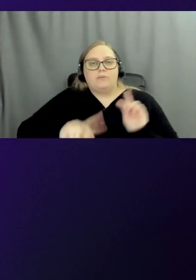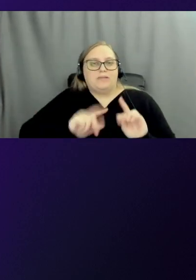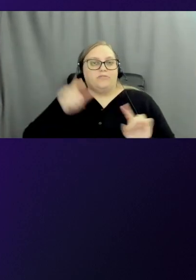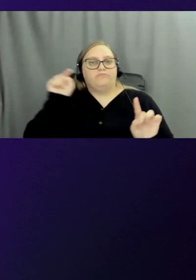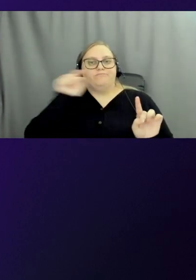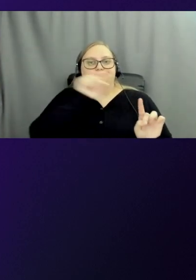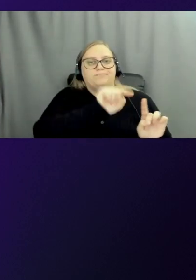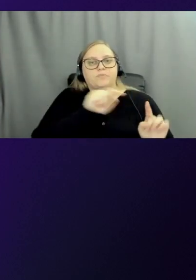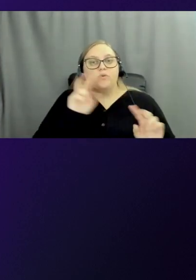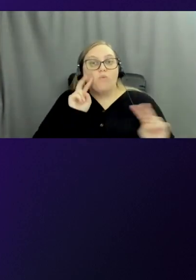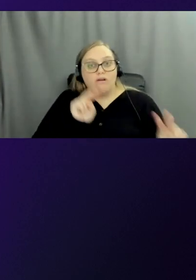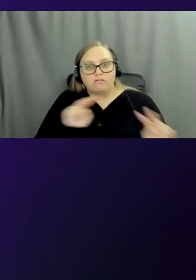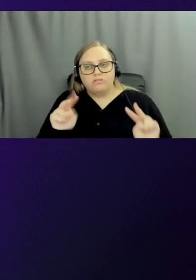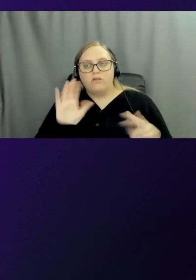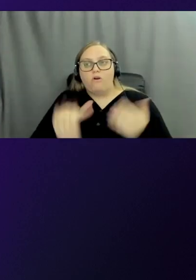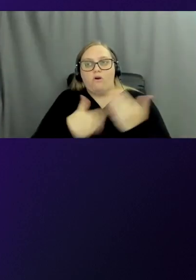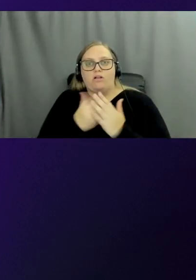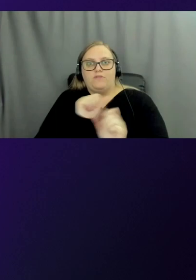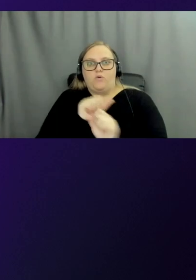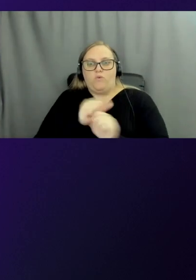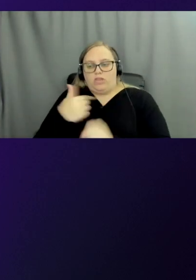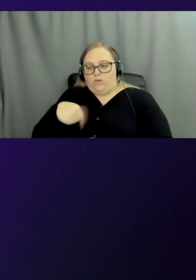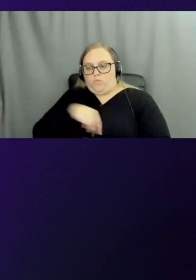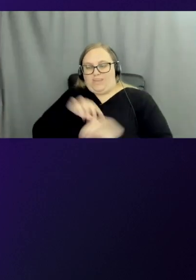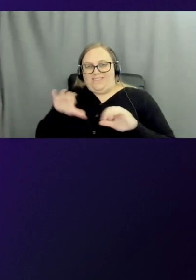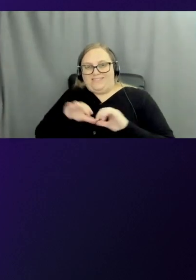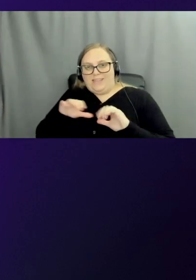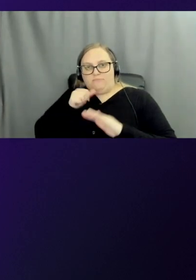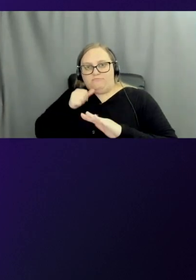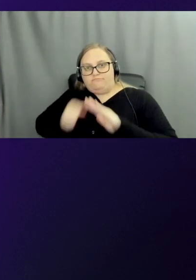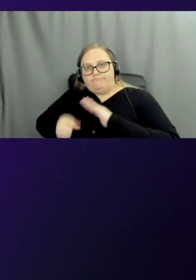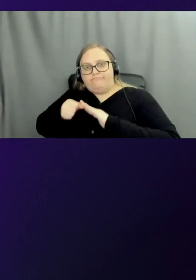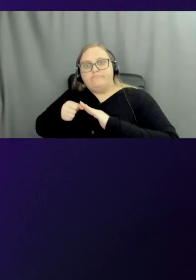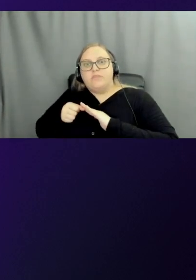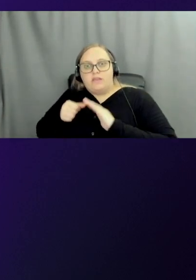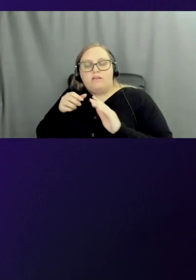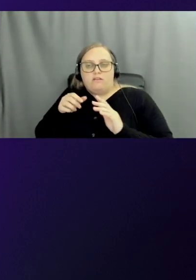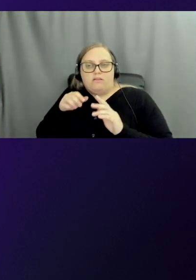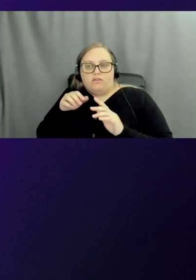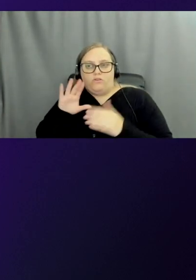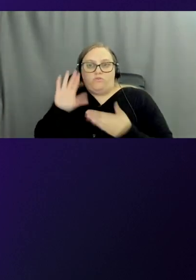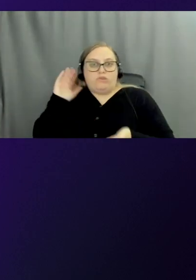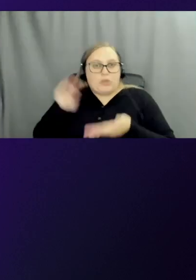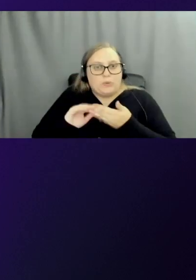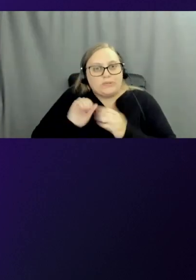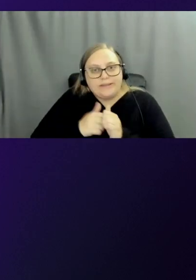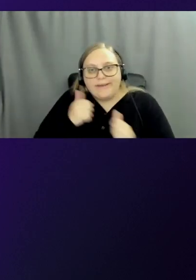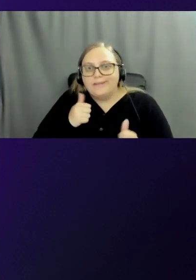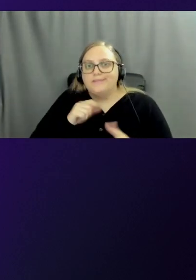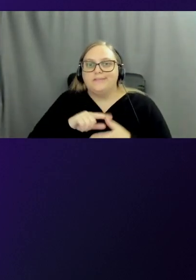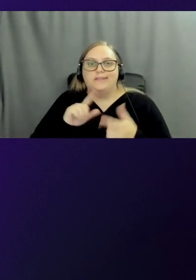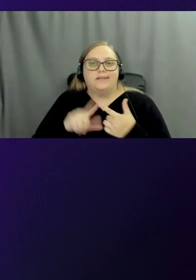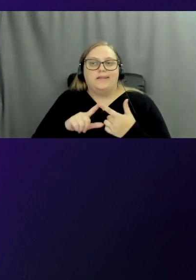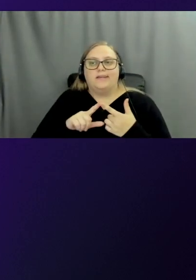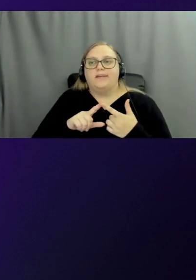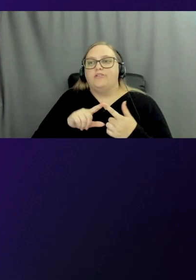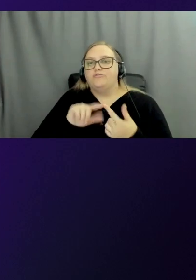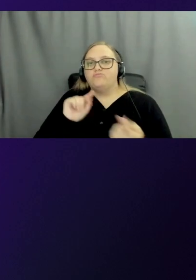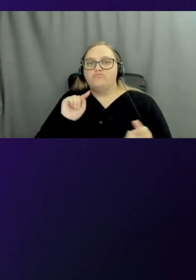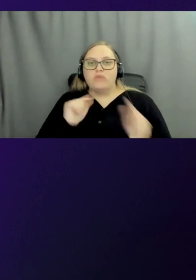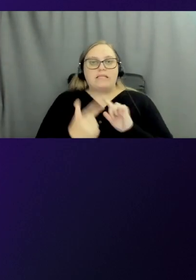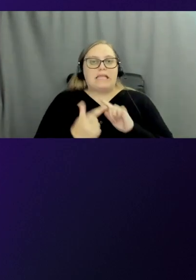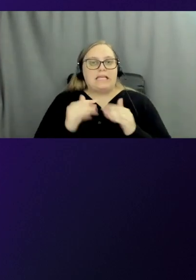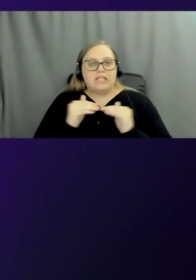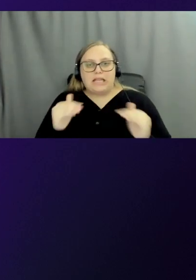all of the work that we have done behind the scenes to both reduce latency, but things like the flash translation layer that you mentioned